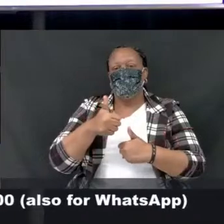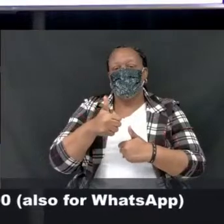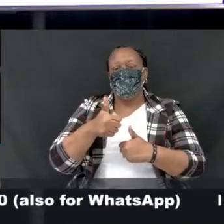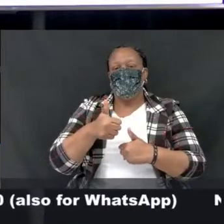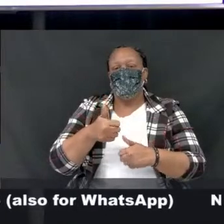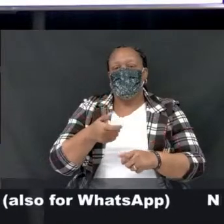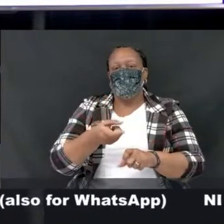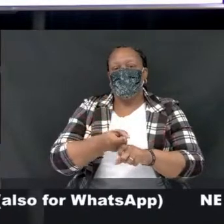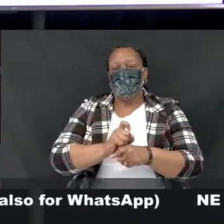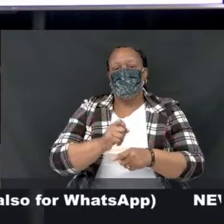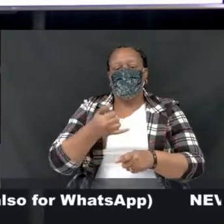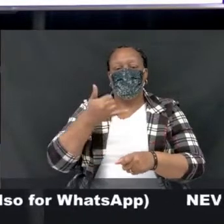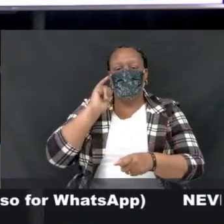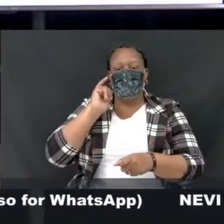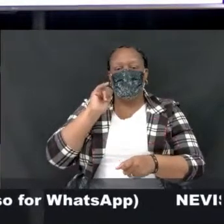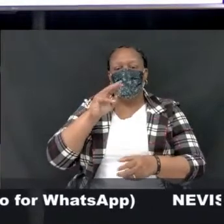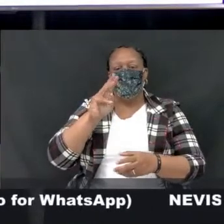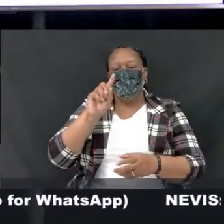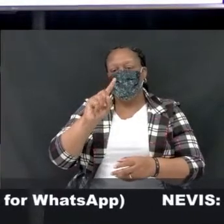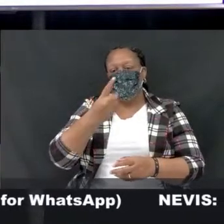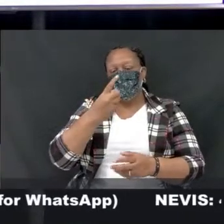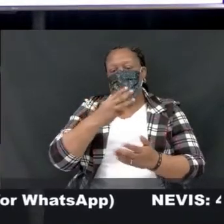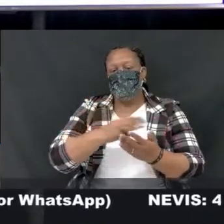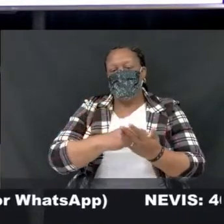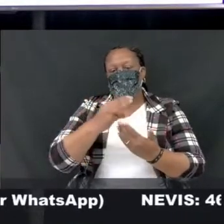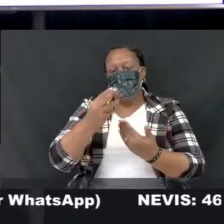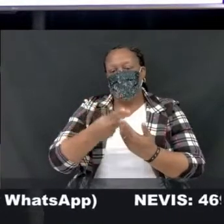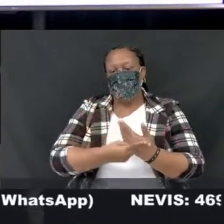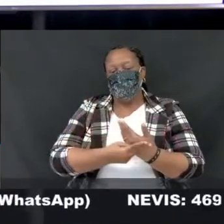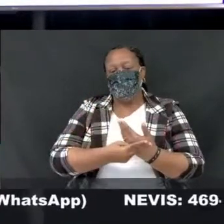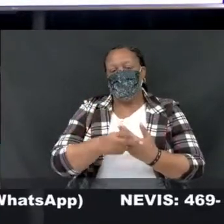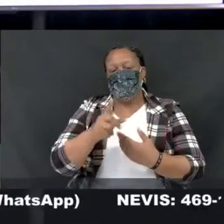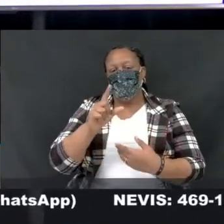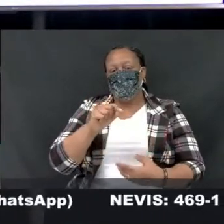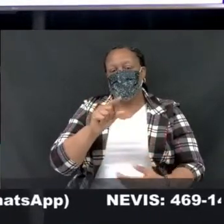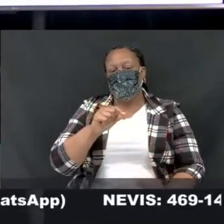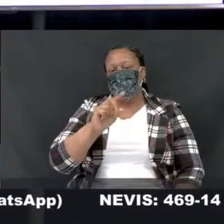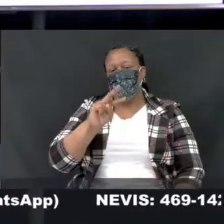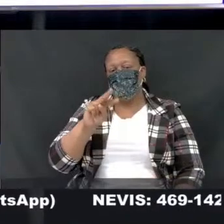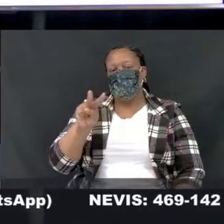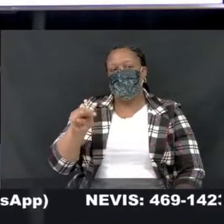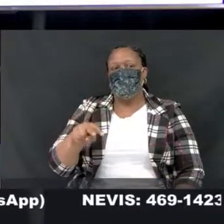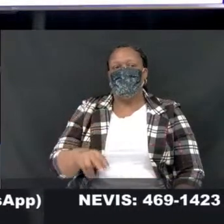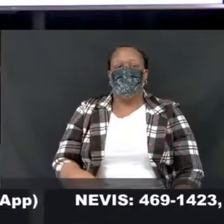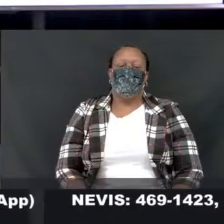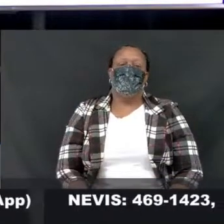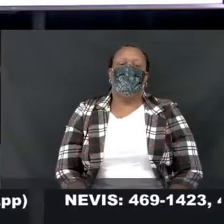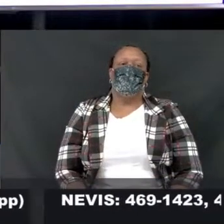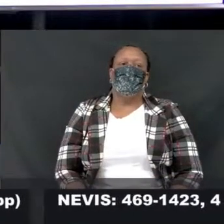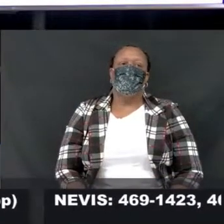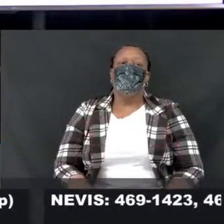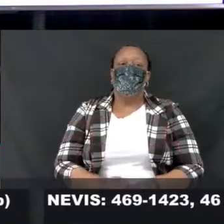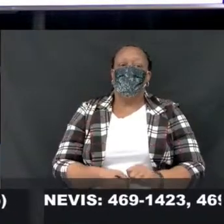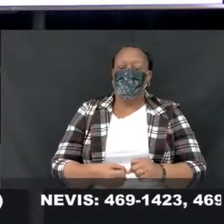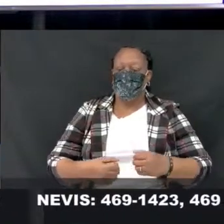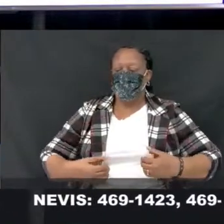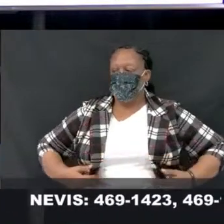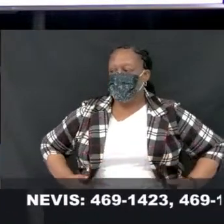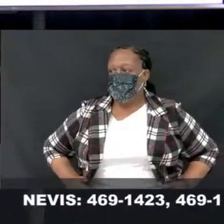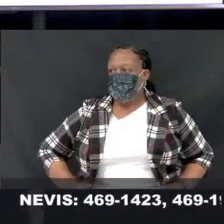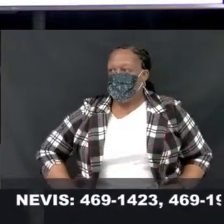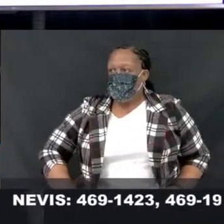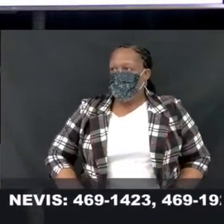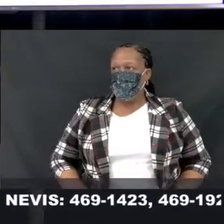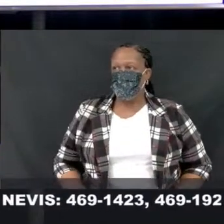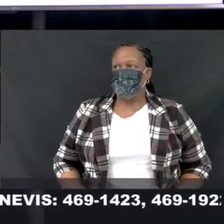1st March 2022. Let me repeat. The Cabinet has approved the resumption of